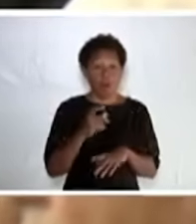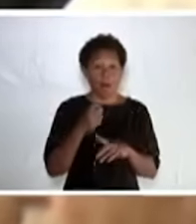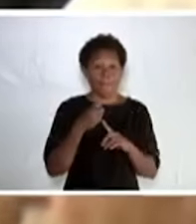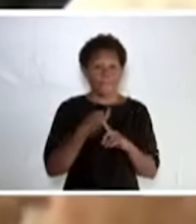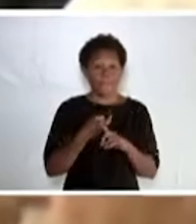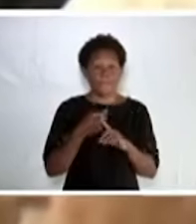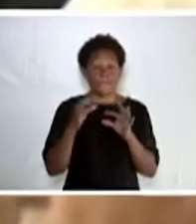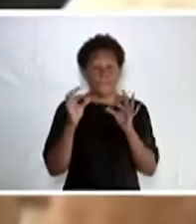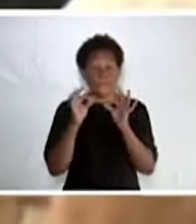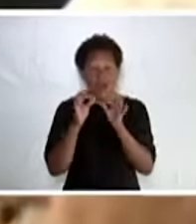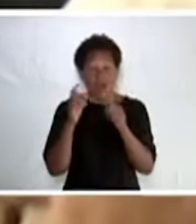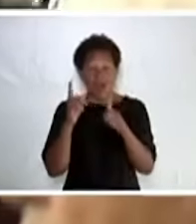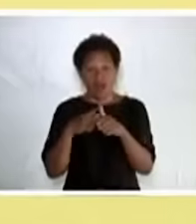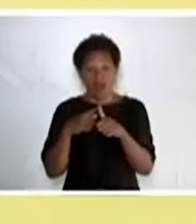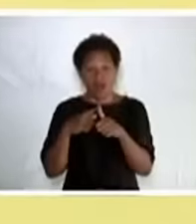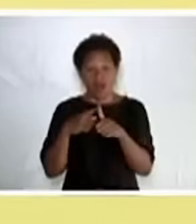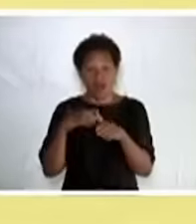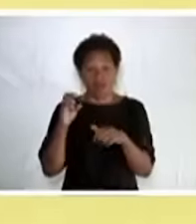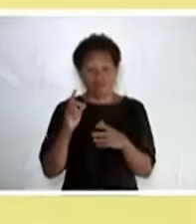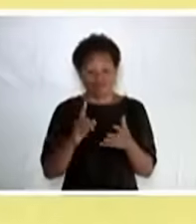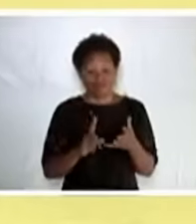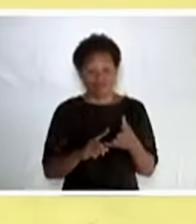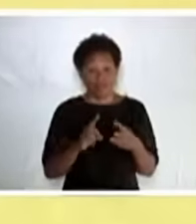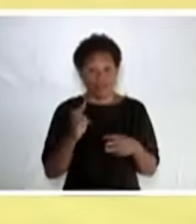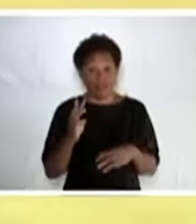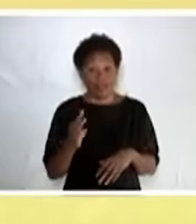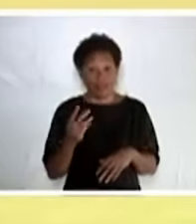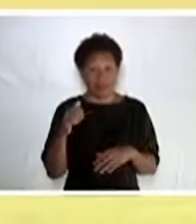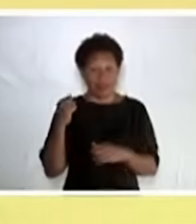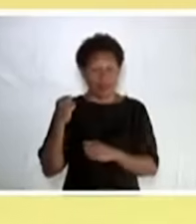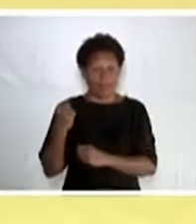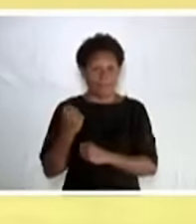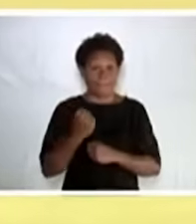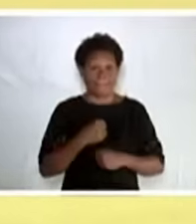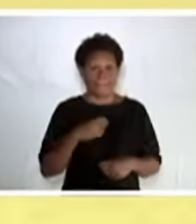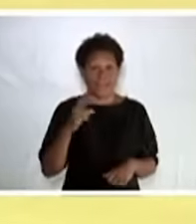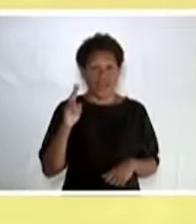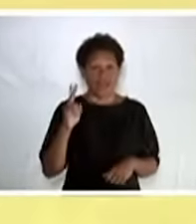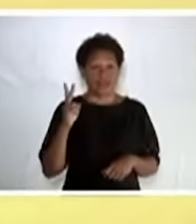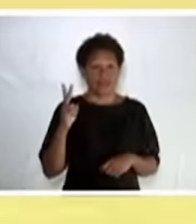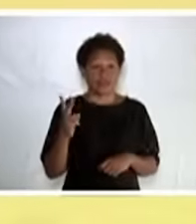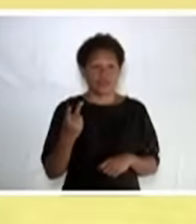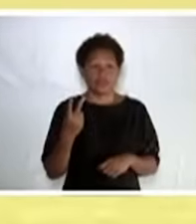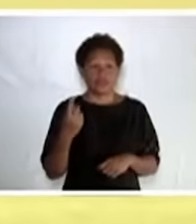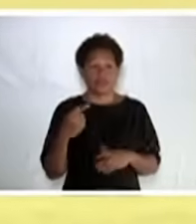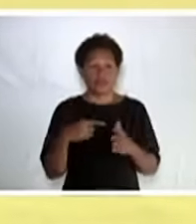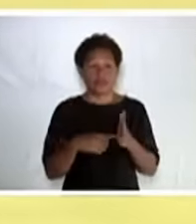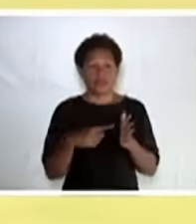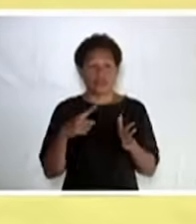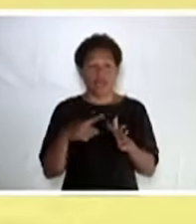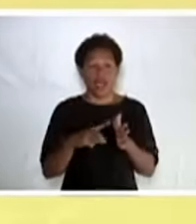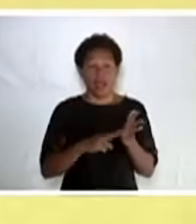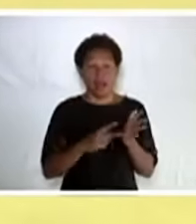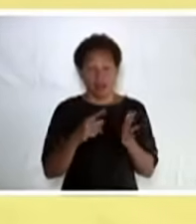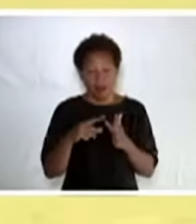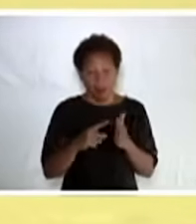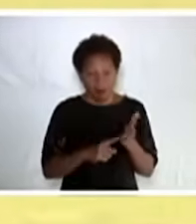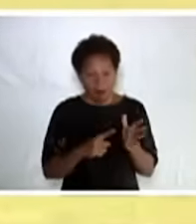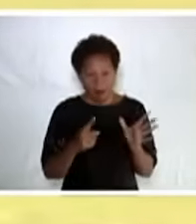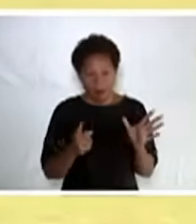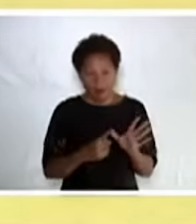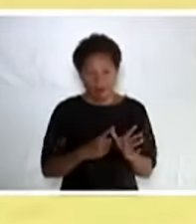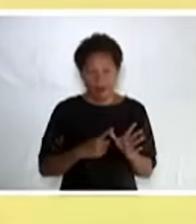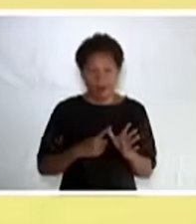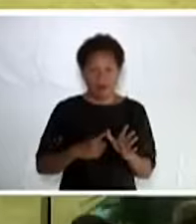Mba. And the third color ensign of Army is Second Lieutenant Edward Bakatalai from